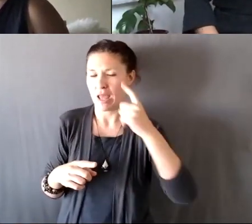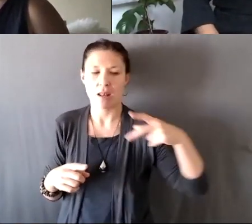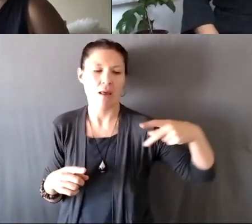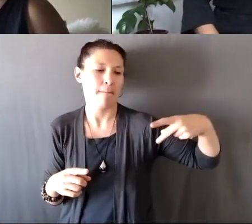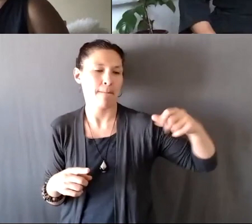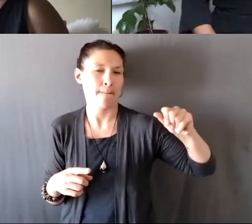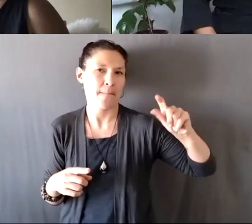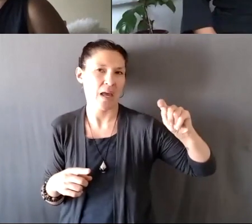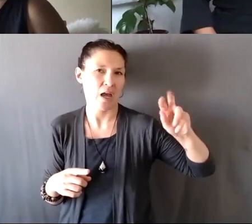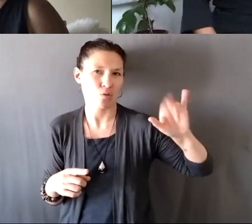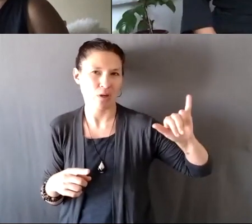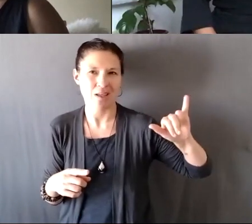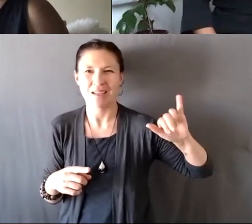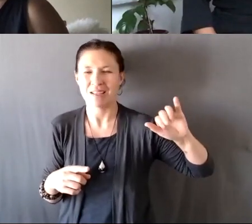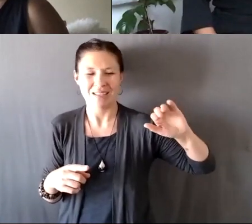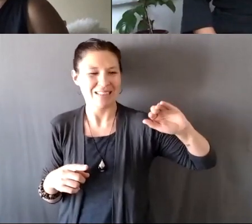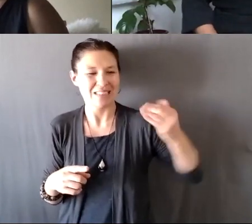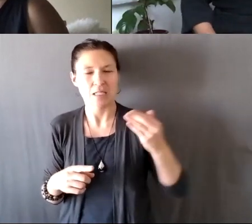this dominant narrative can